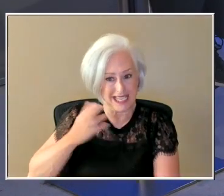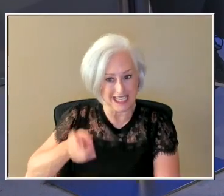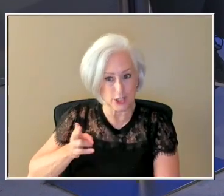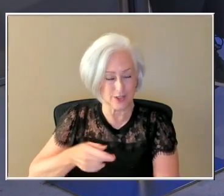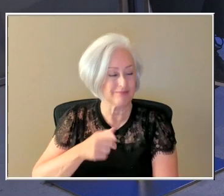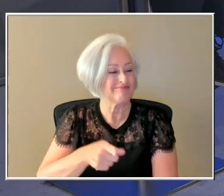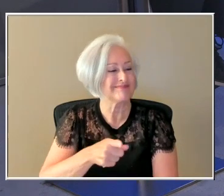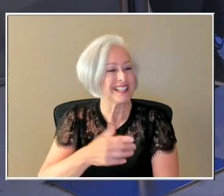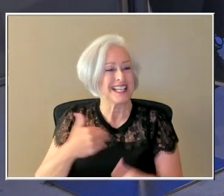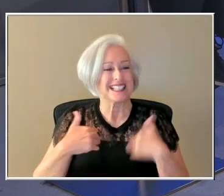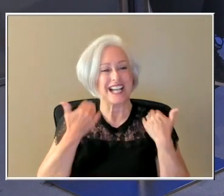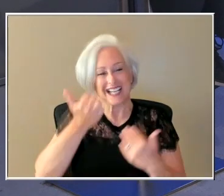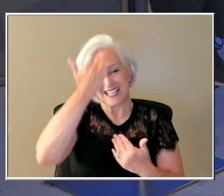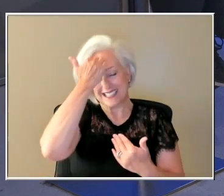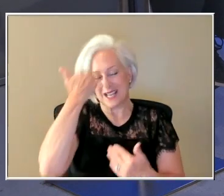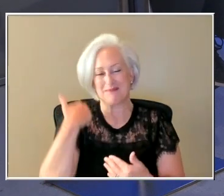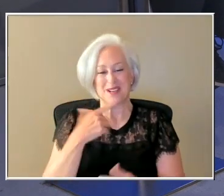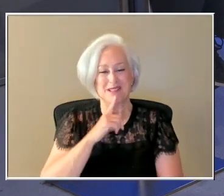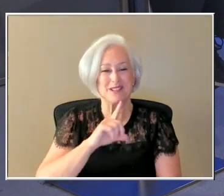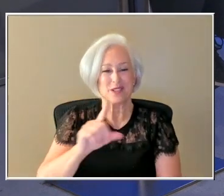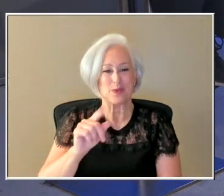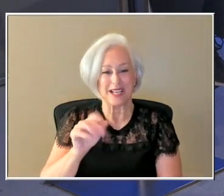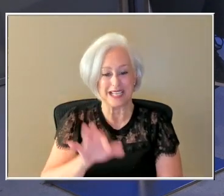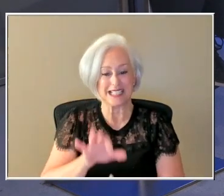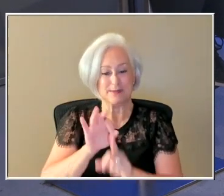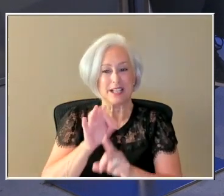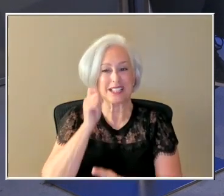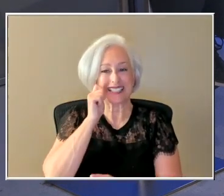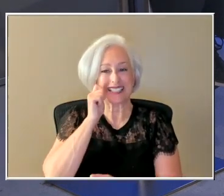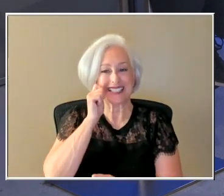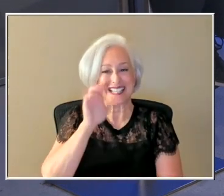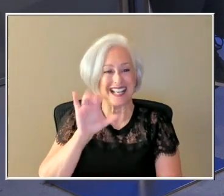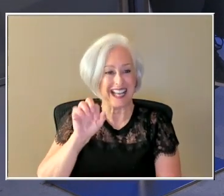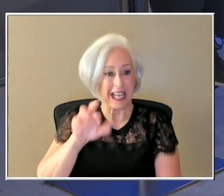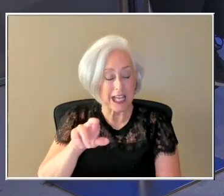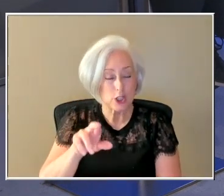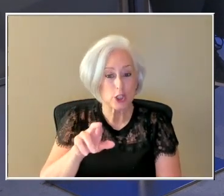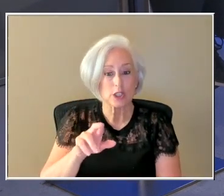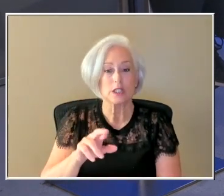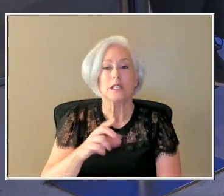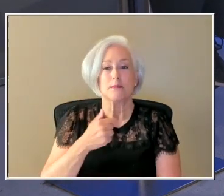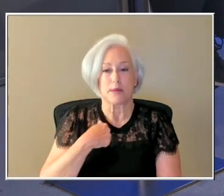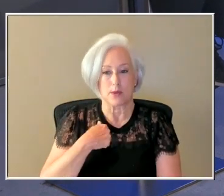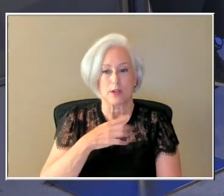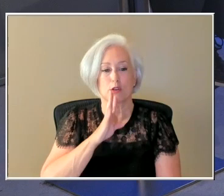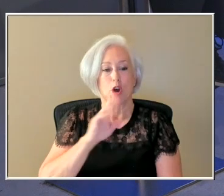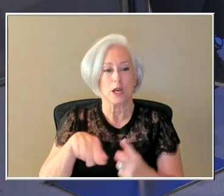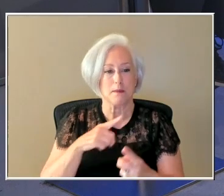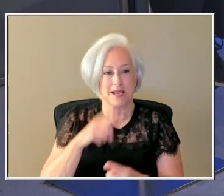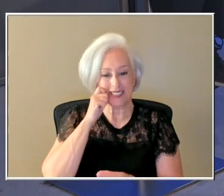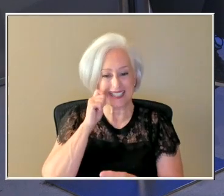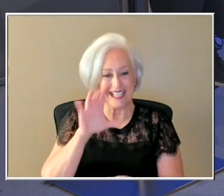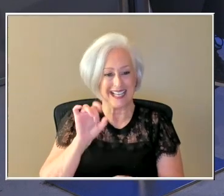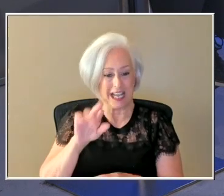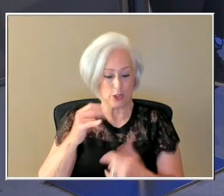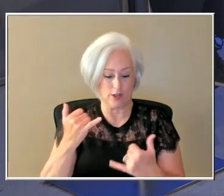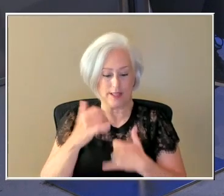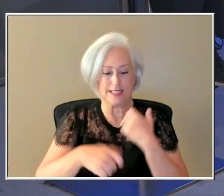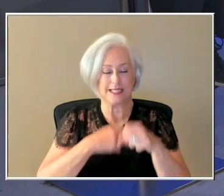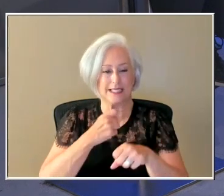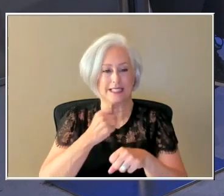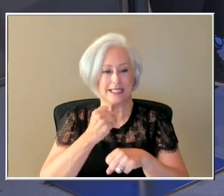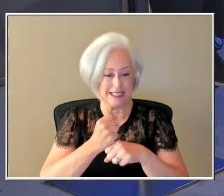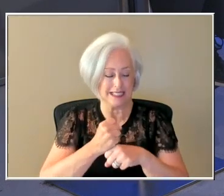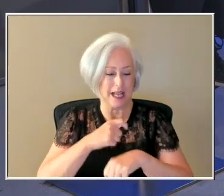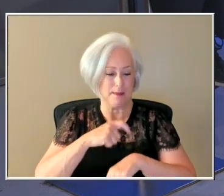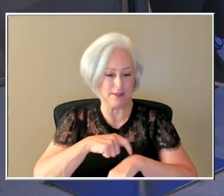heard that too, especially when it comes to skin cancer. But I always want to take a moment to talk about skin cancer during this time of year for sure. But I have to ask then, Dr.